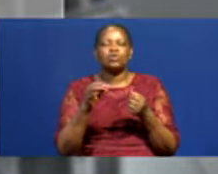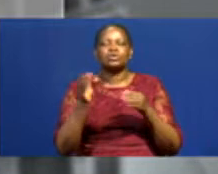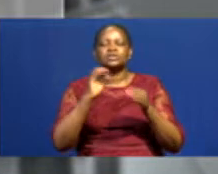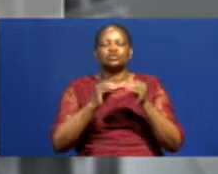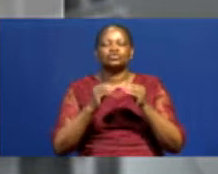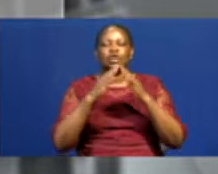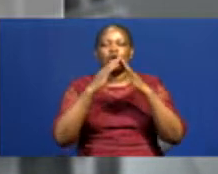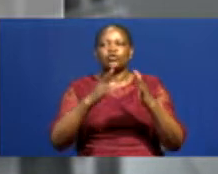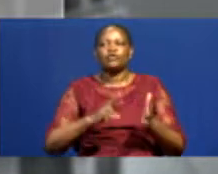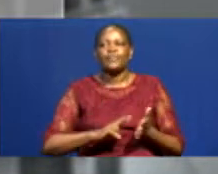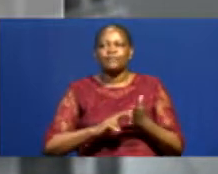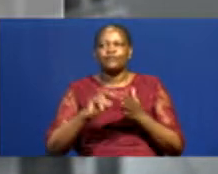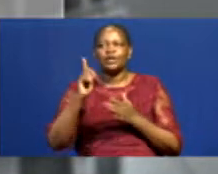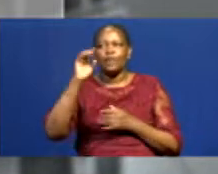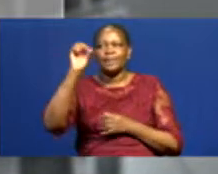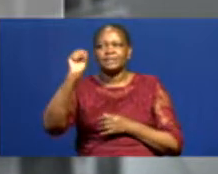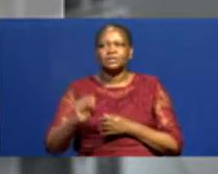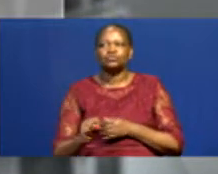Representatives for Nairobi South.